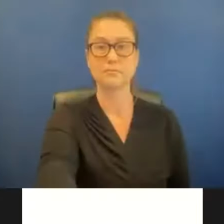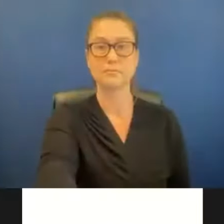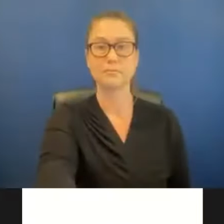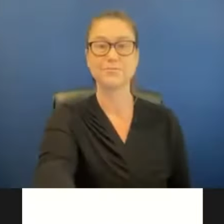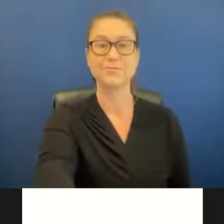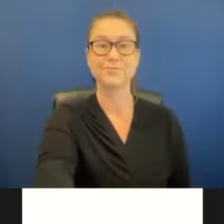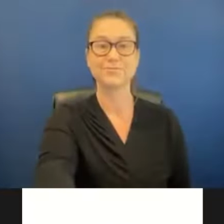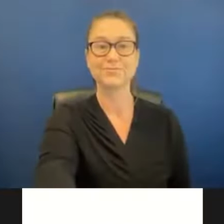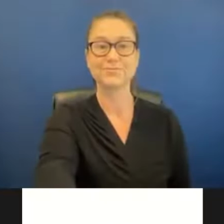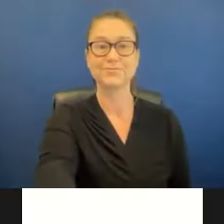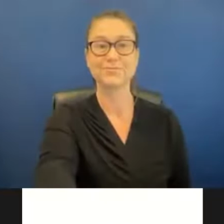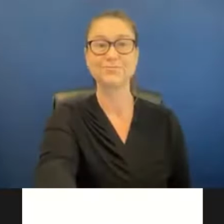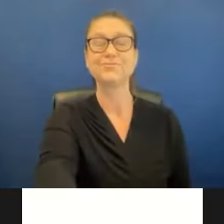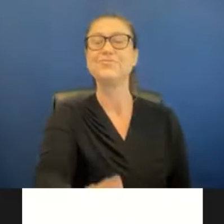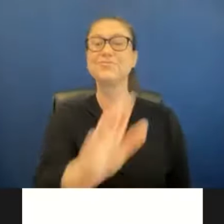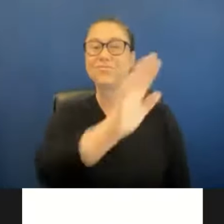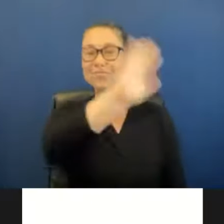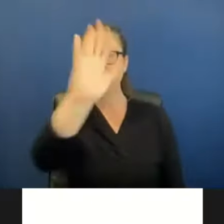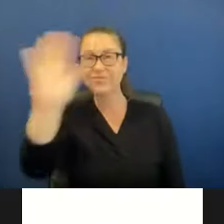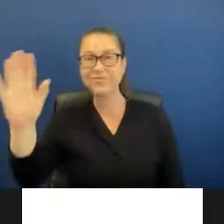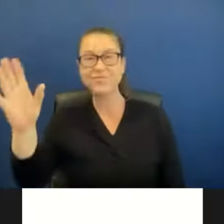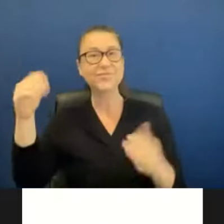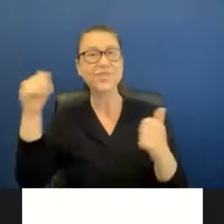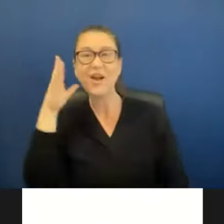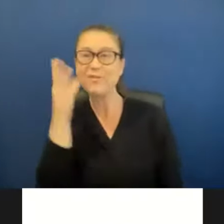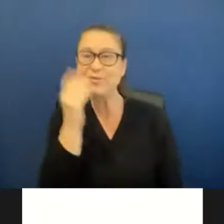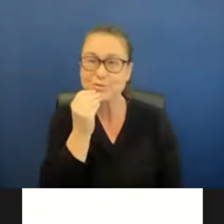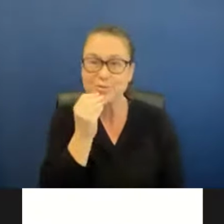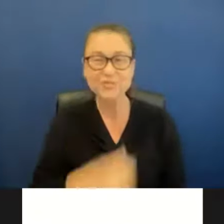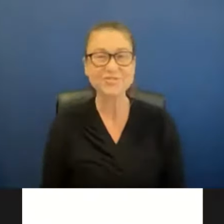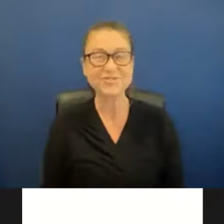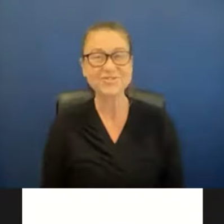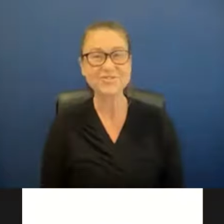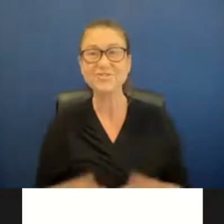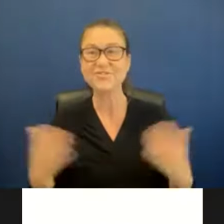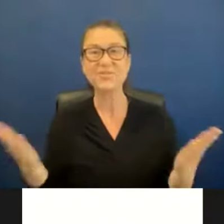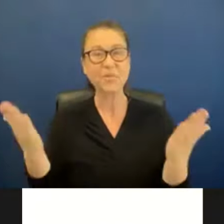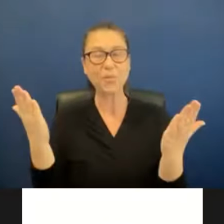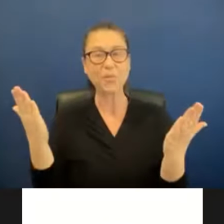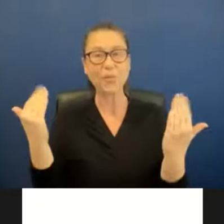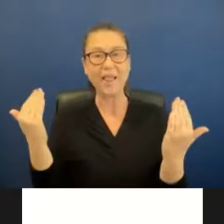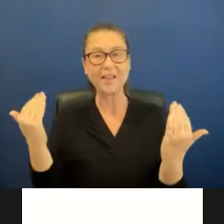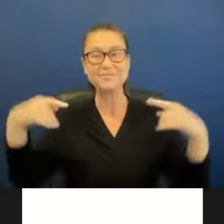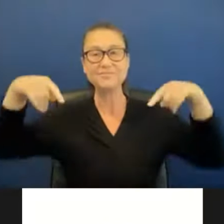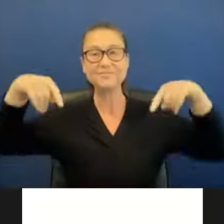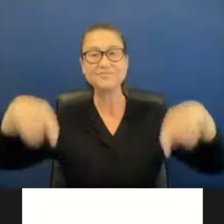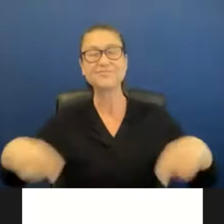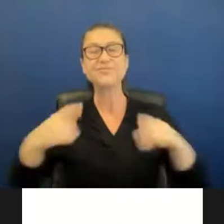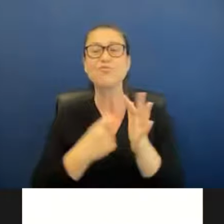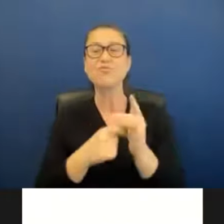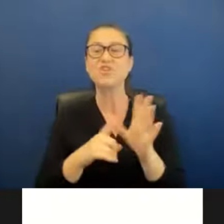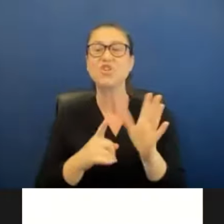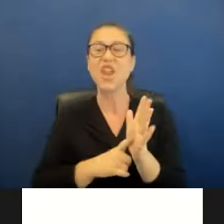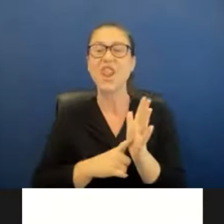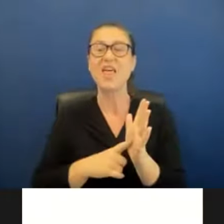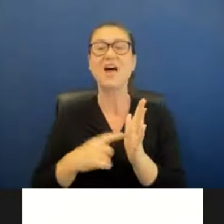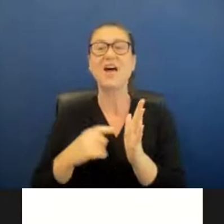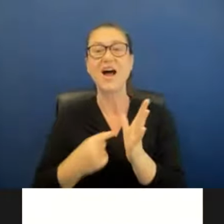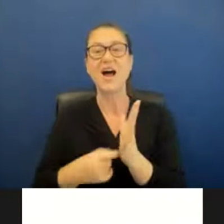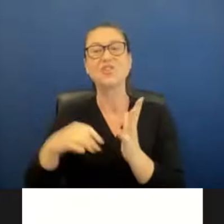Hello and good afternoon and welcome to Regional Arts Australia's Artlands